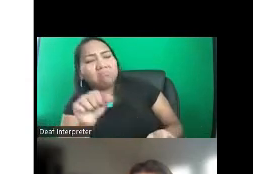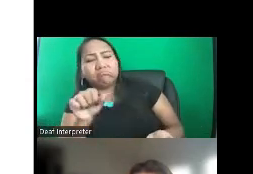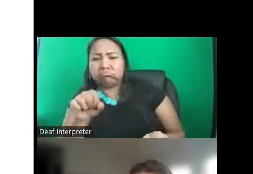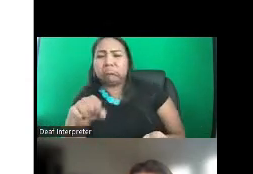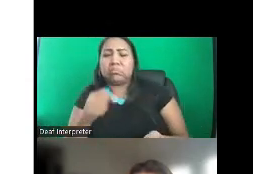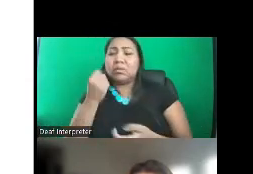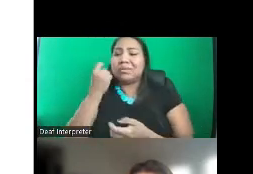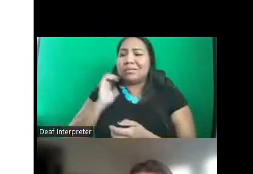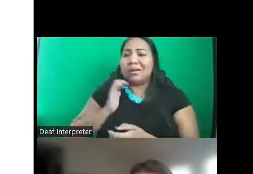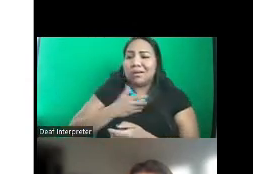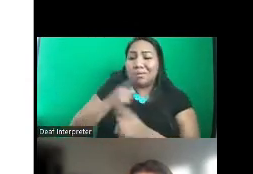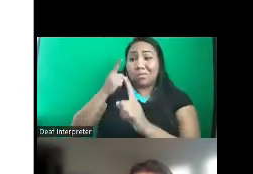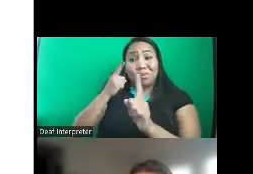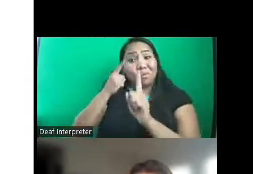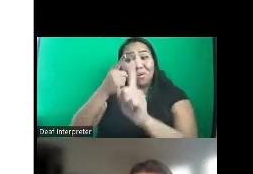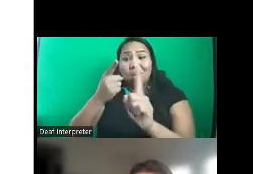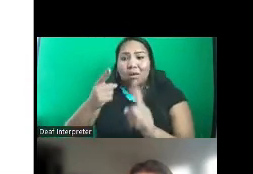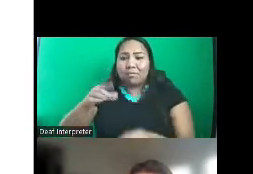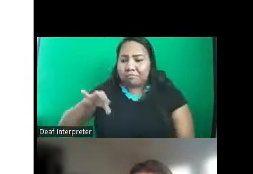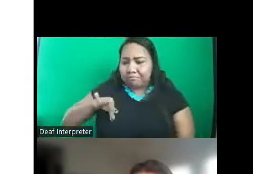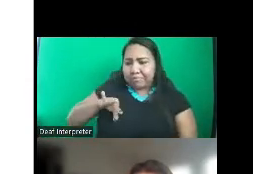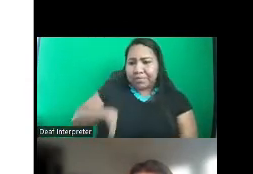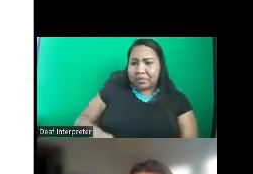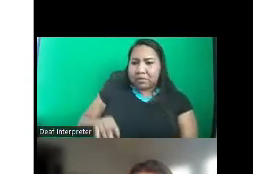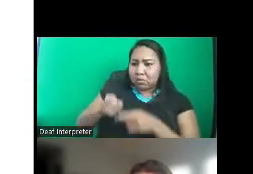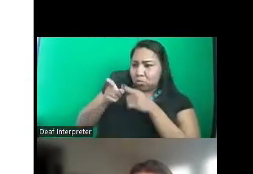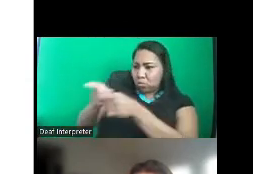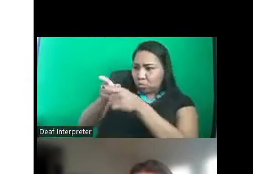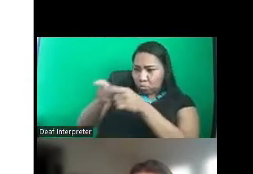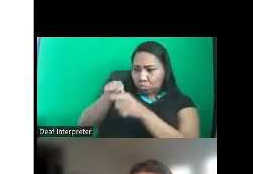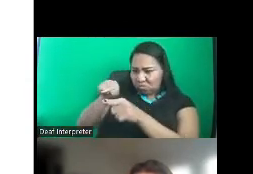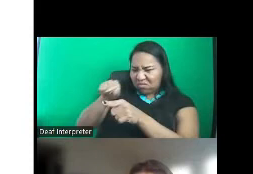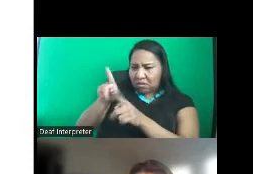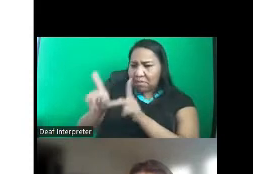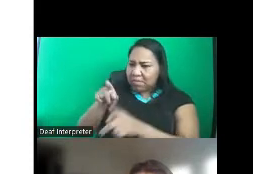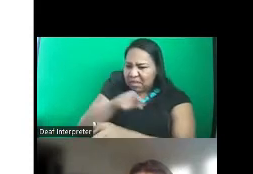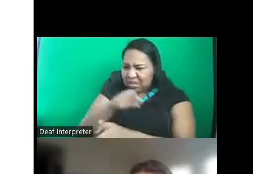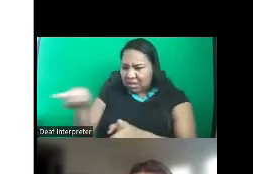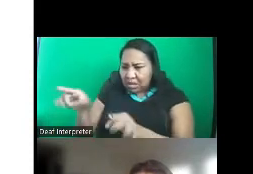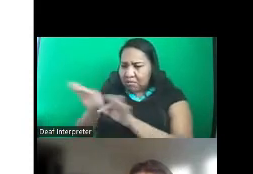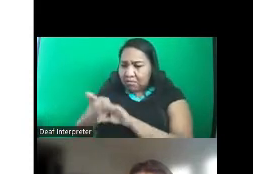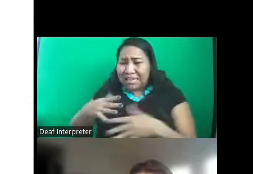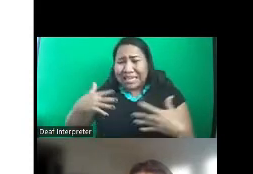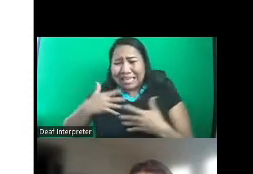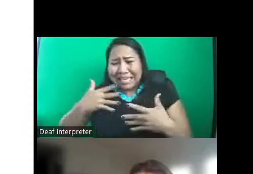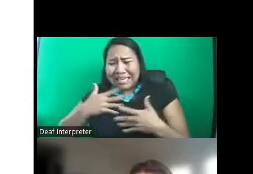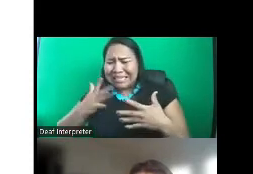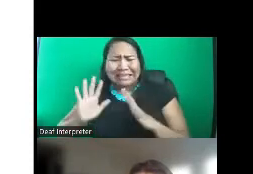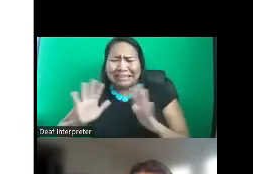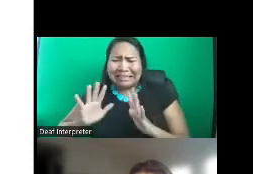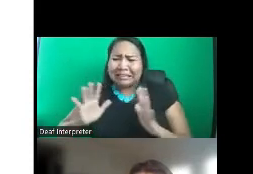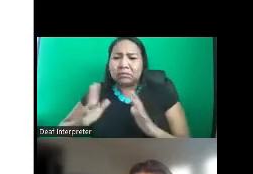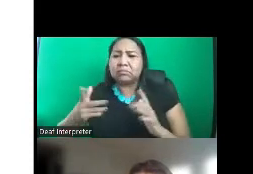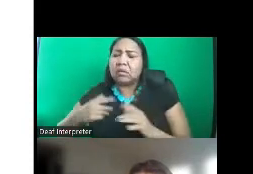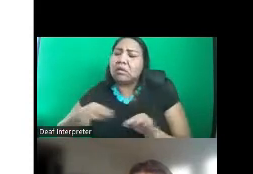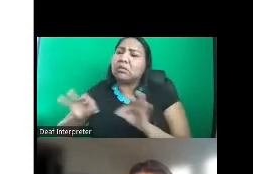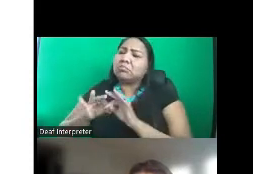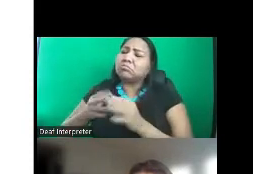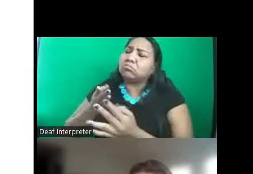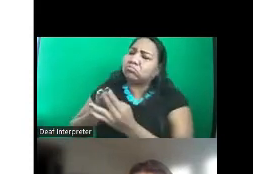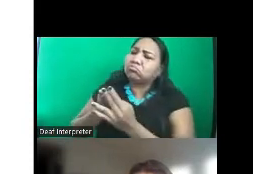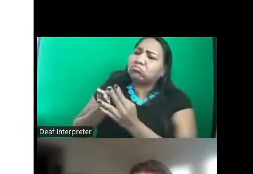not realize what we're trying to do. And I've had some really powerful experiences being humbled. And I